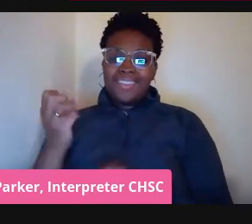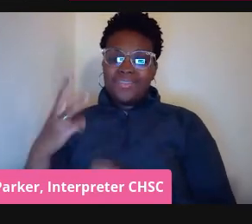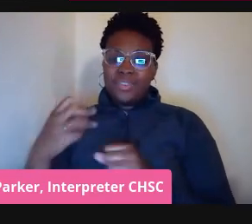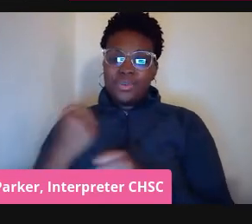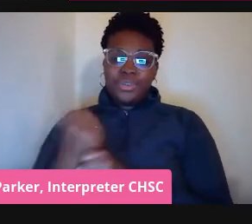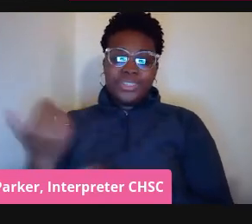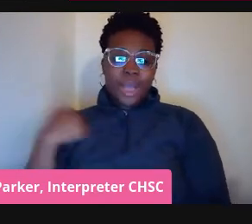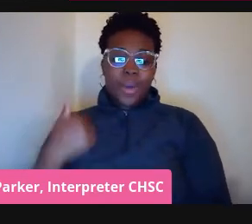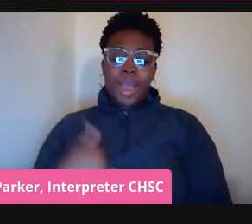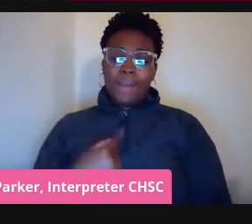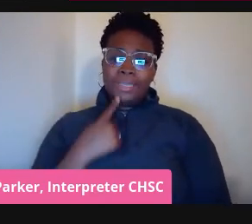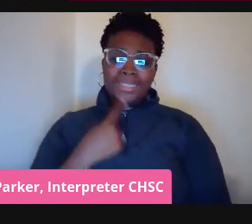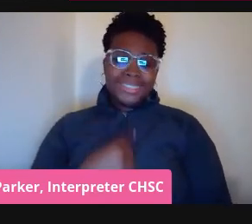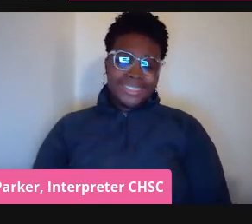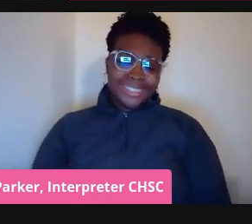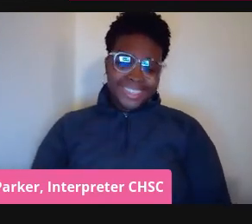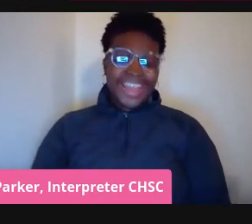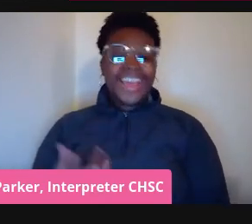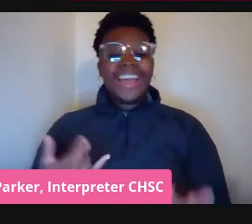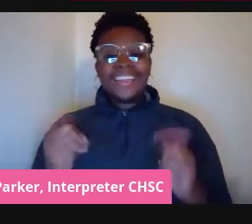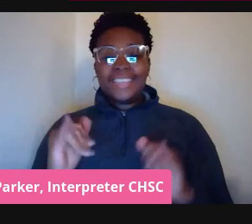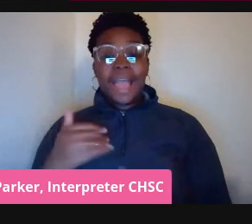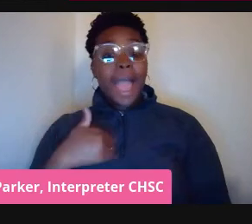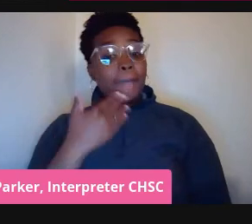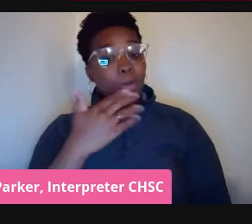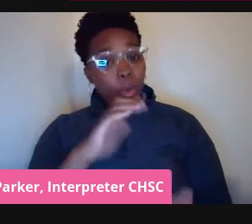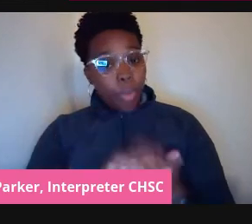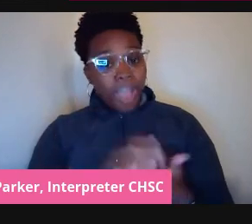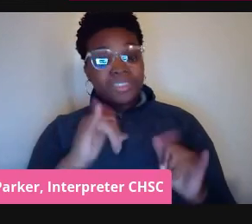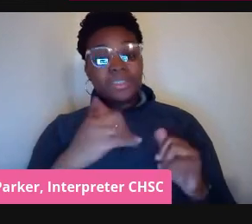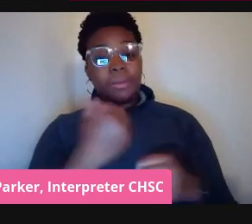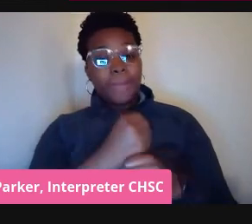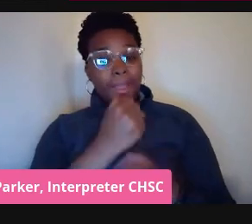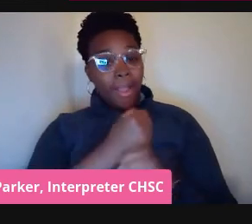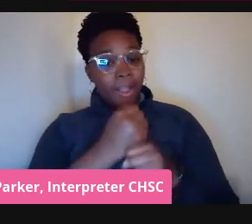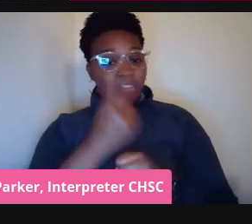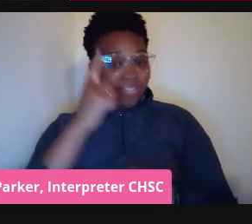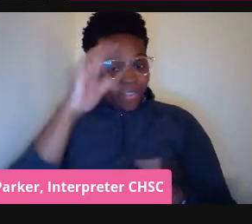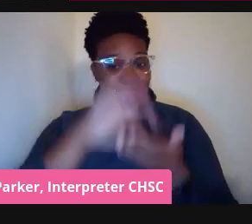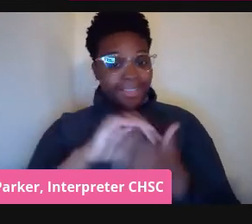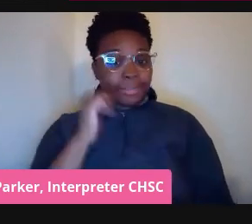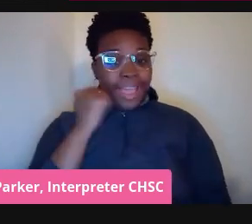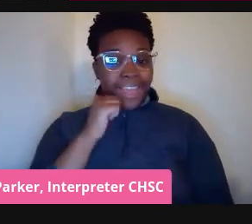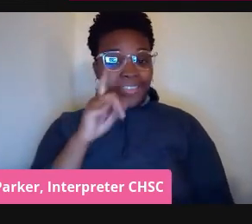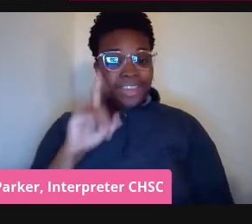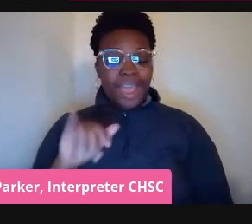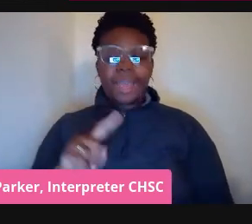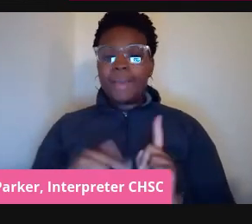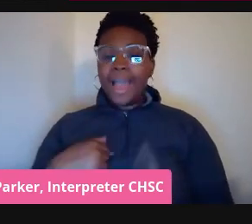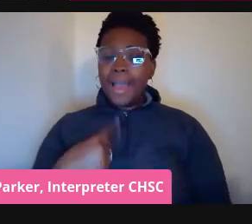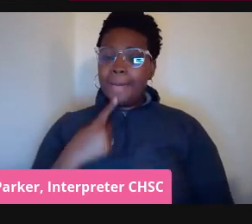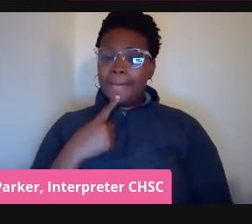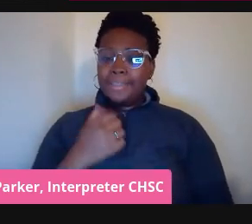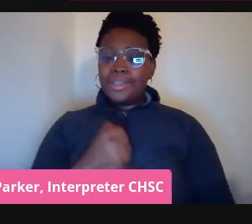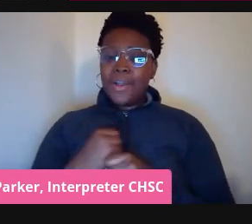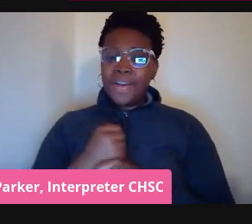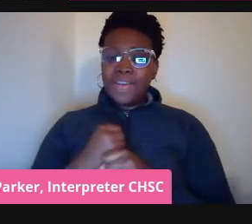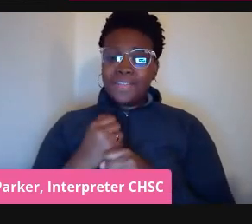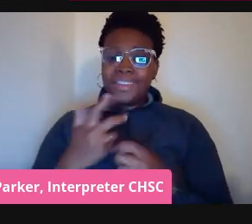and I'm a good wife. I still make coffee for my husband every day, but yeah, I miss coffee a lot.